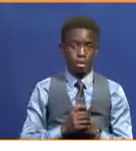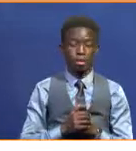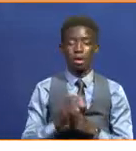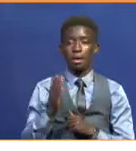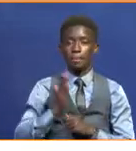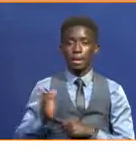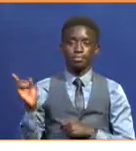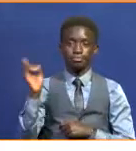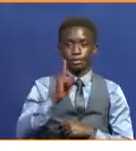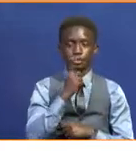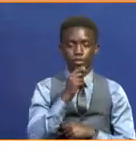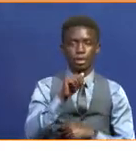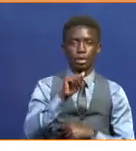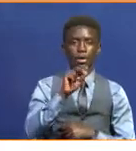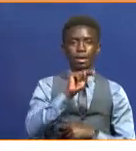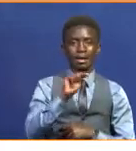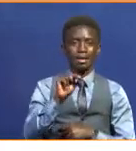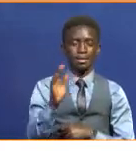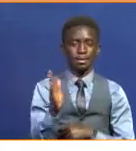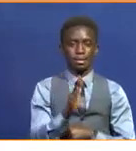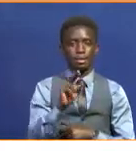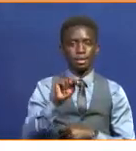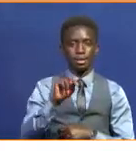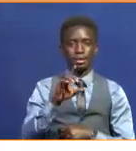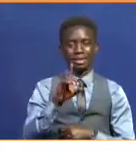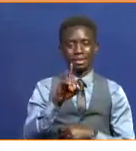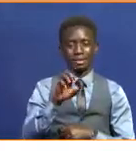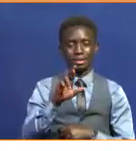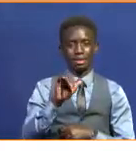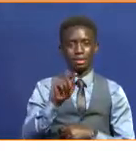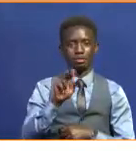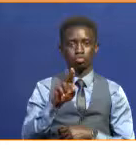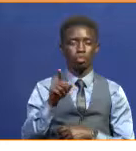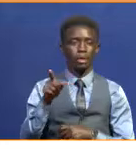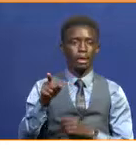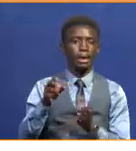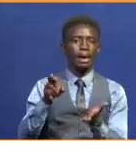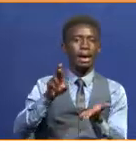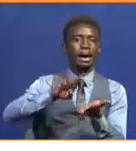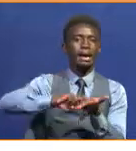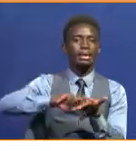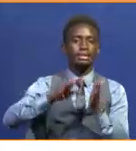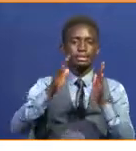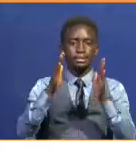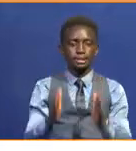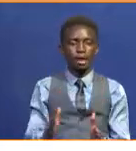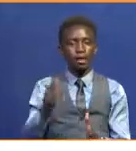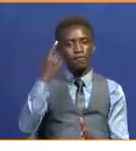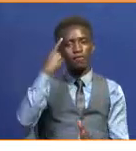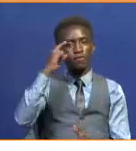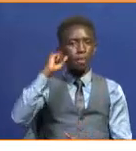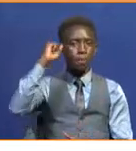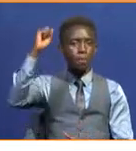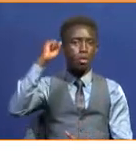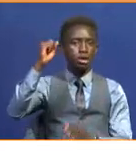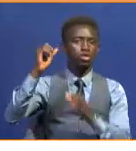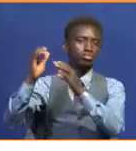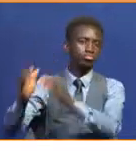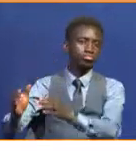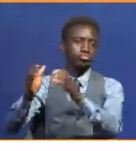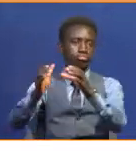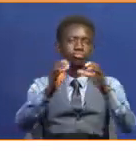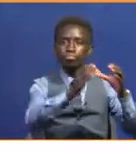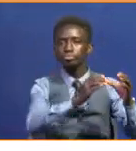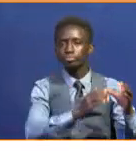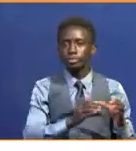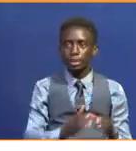is Anne Derito, who is a registrar of political parties in the country. But the lady who was addressing that congregation